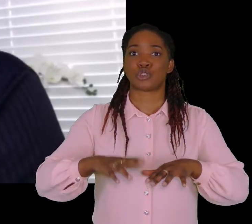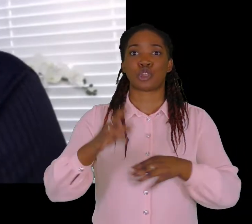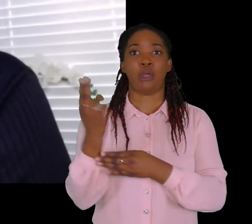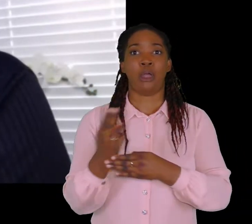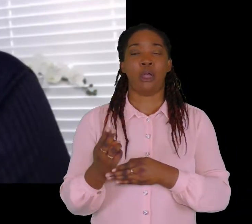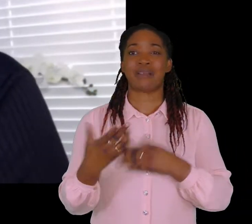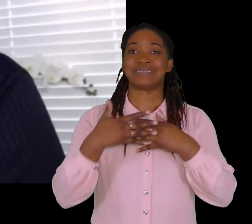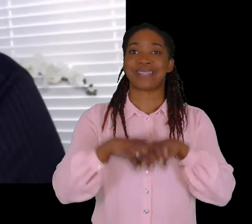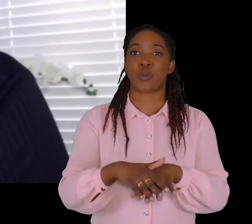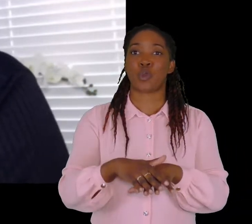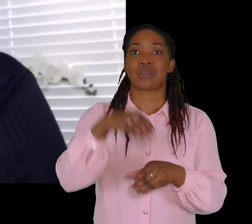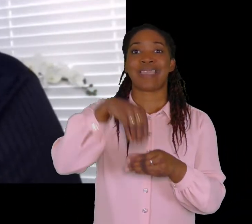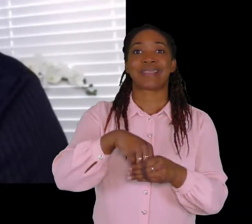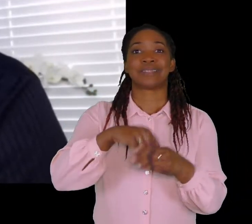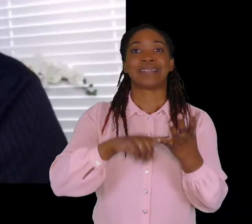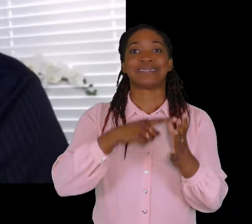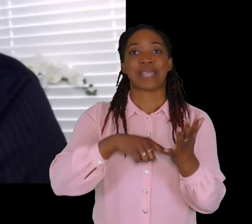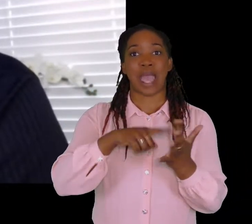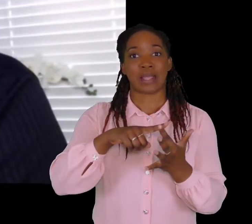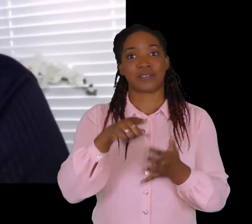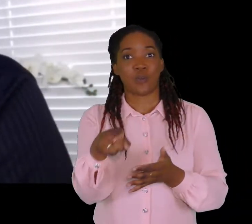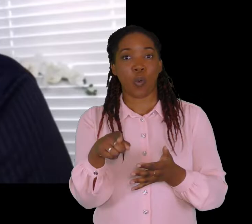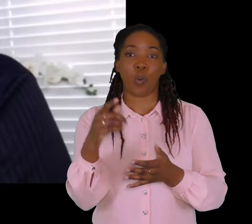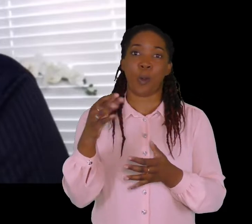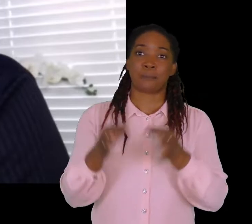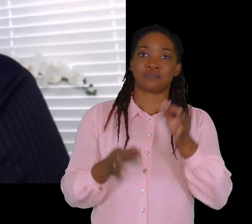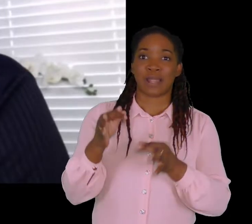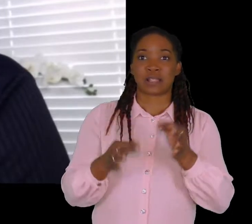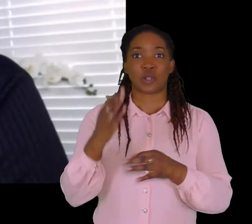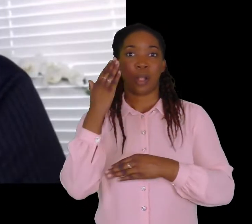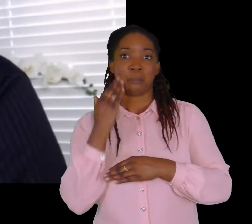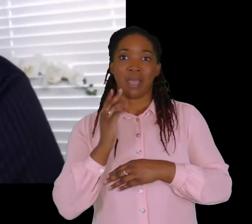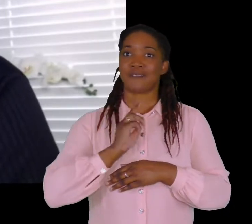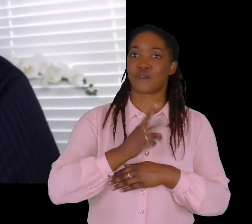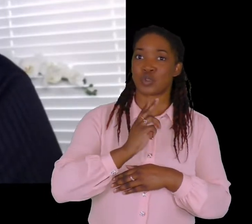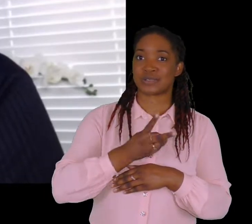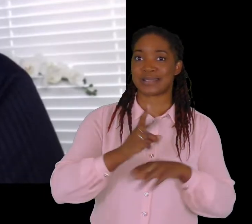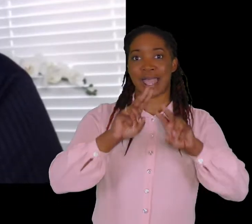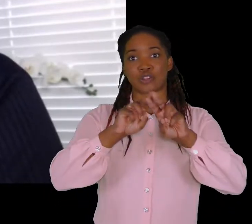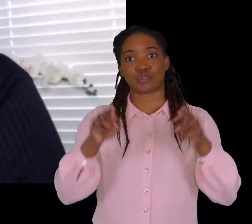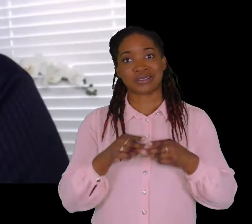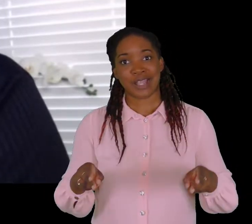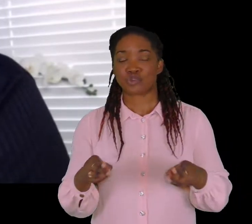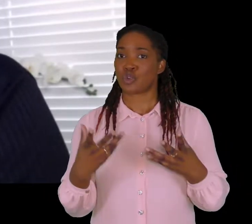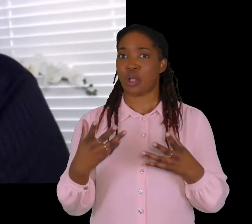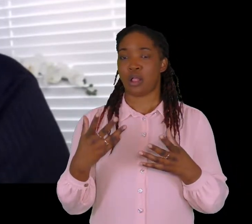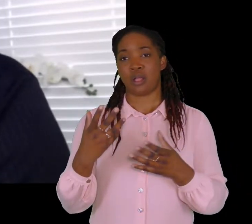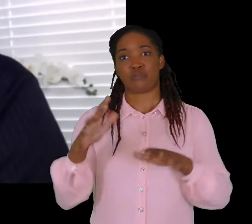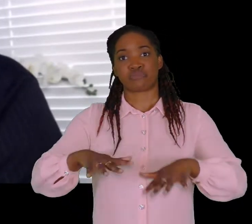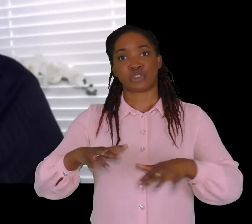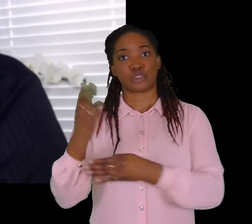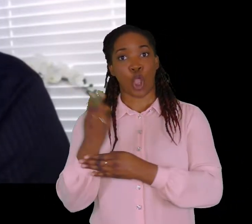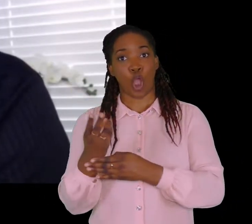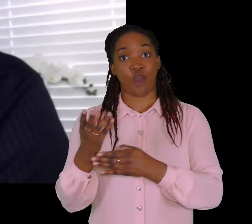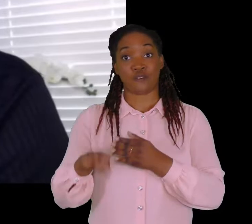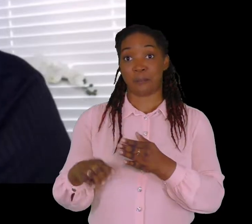Network and the Tate on the emergence of political Black curatorial voices and transnational perspectives in British art since the 1980s.